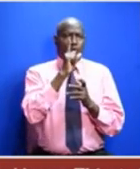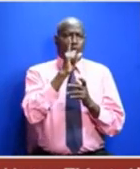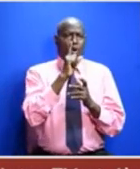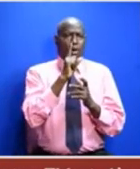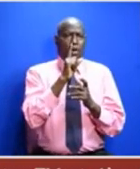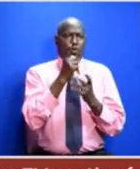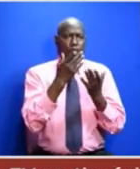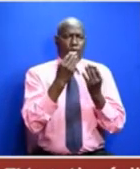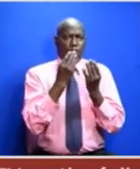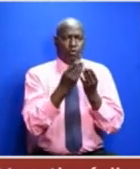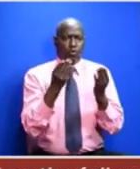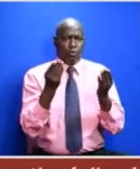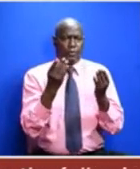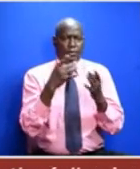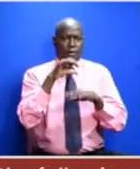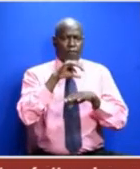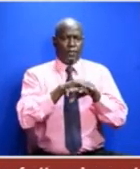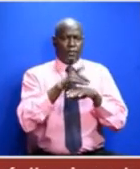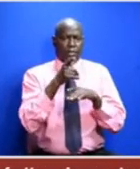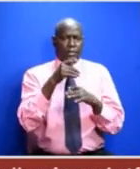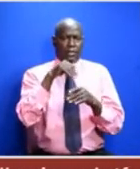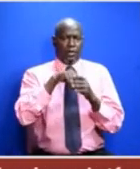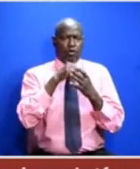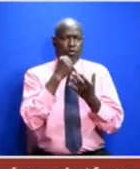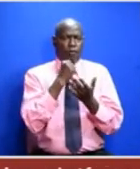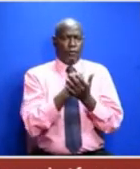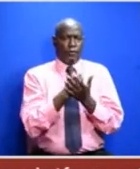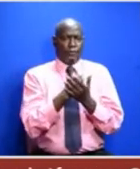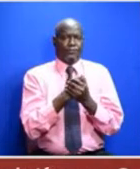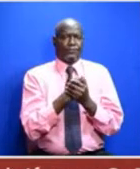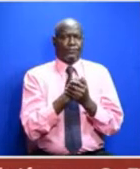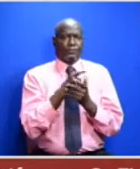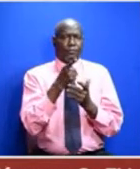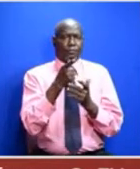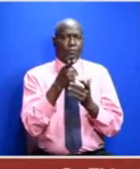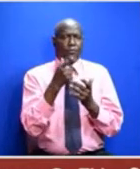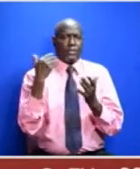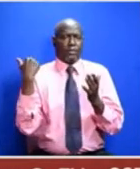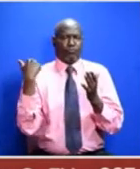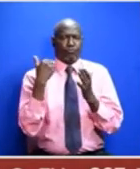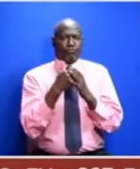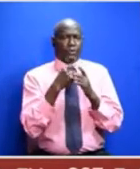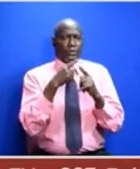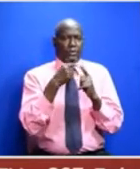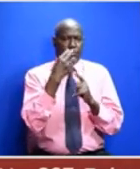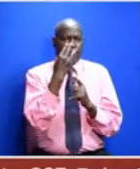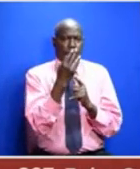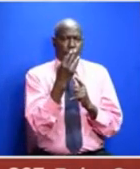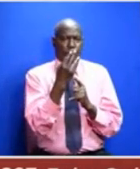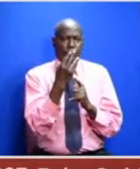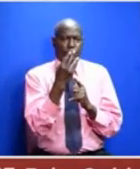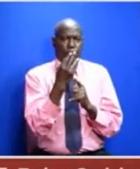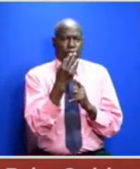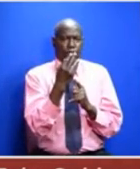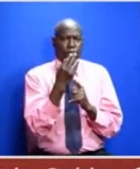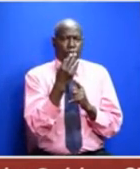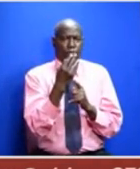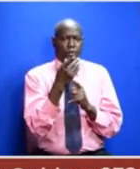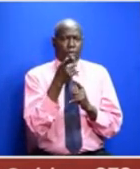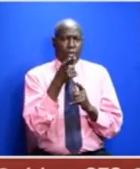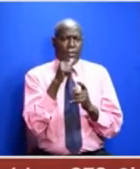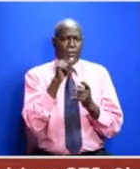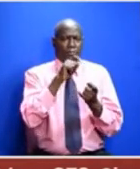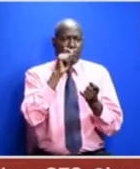of the documents that I found in the office, which had been there for the last 4 years, was